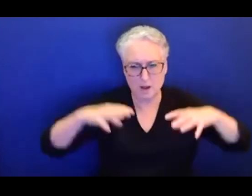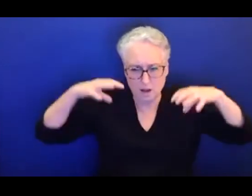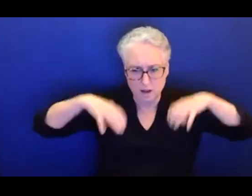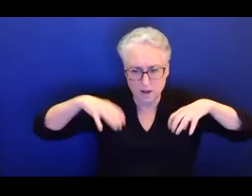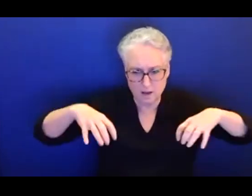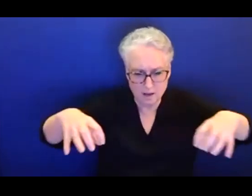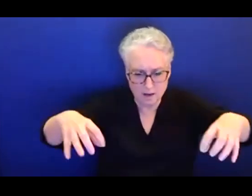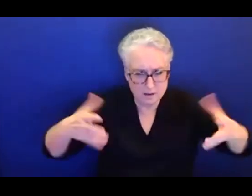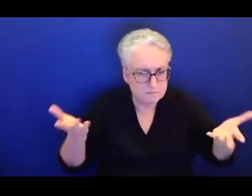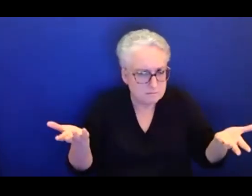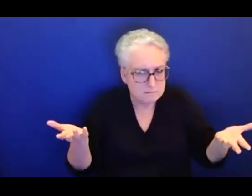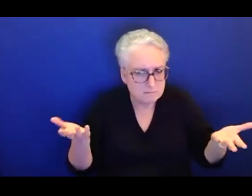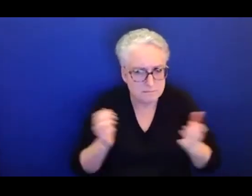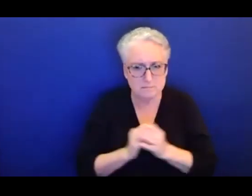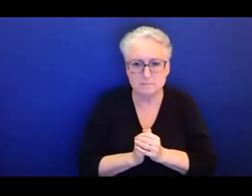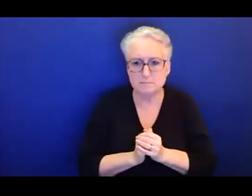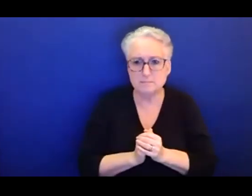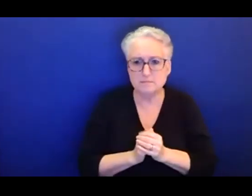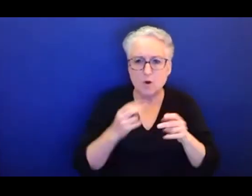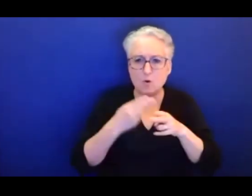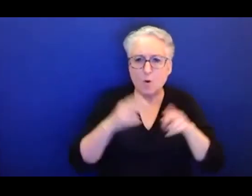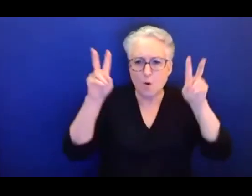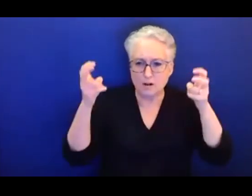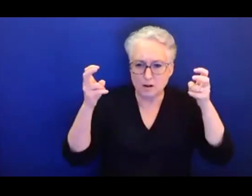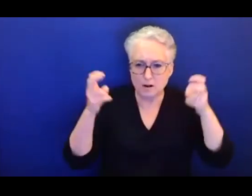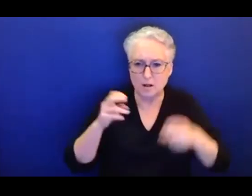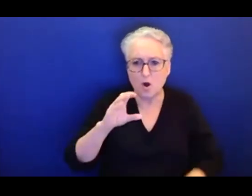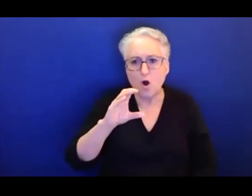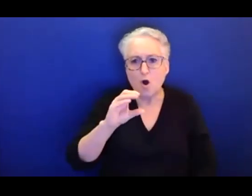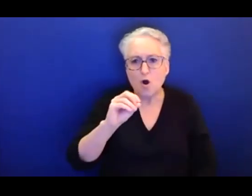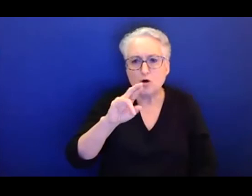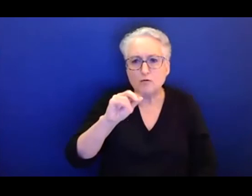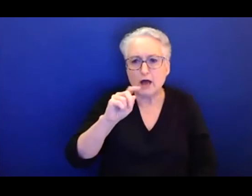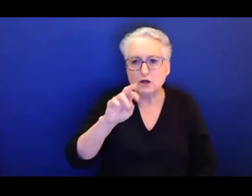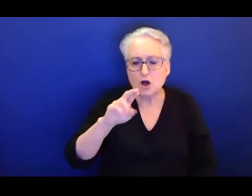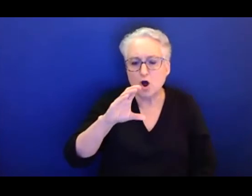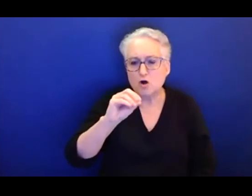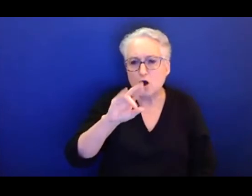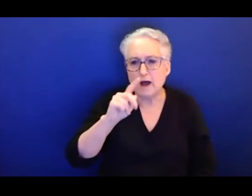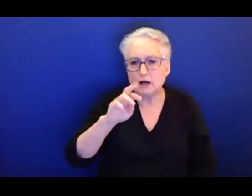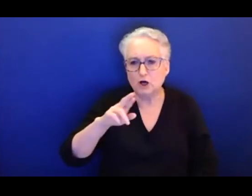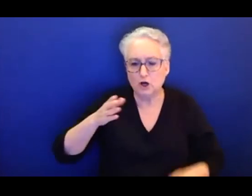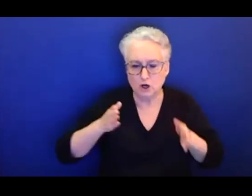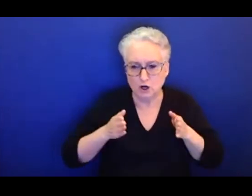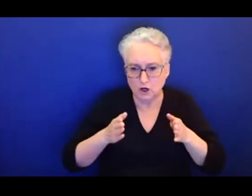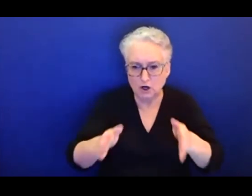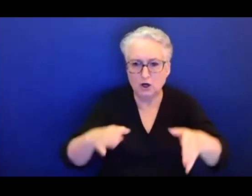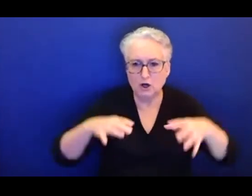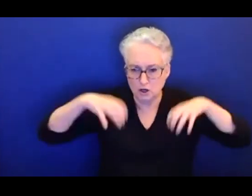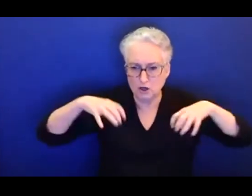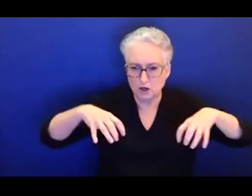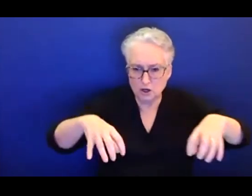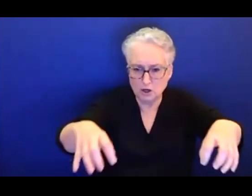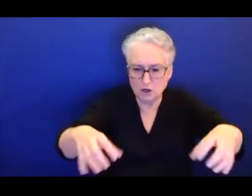has many commercial businesses, mostly retail, that serves the city residents. It's a fairly broad